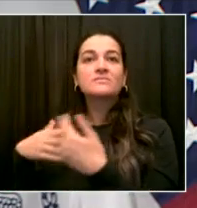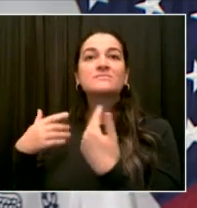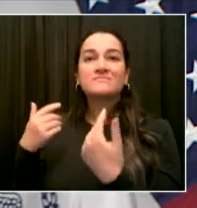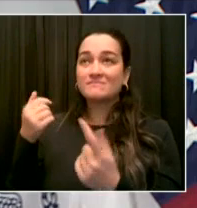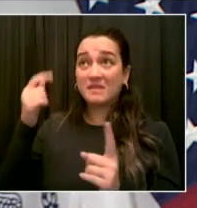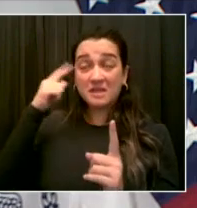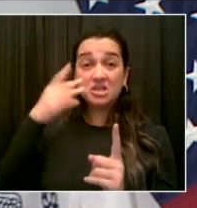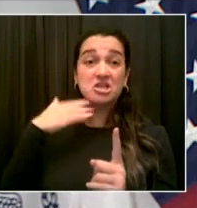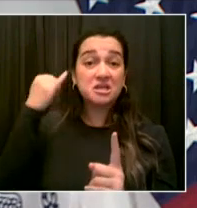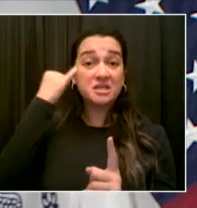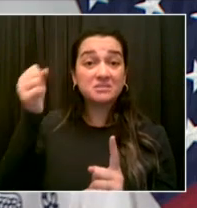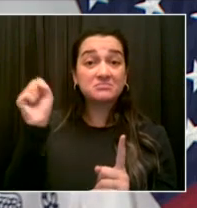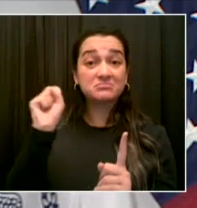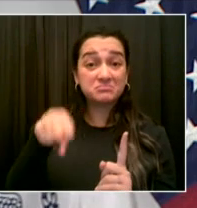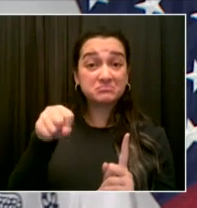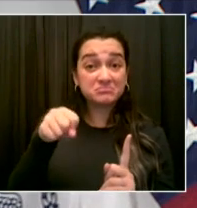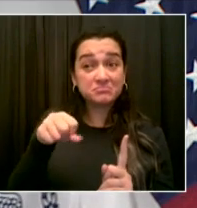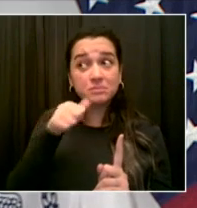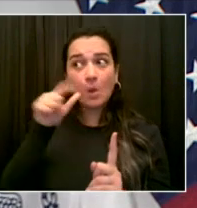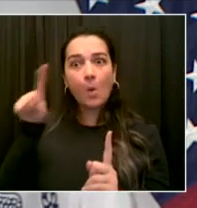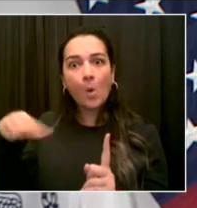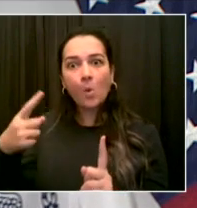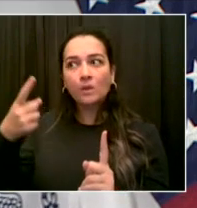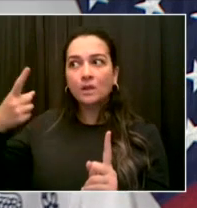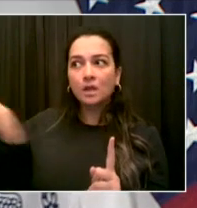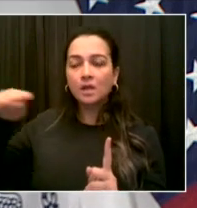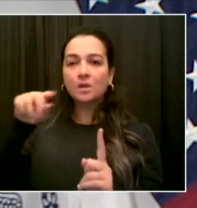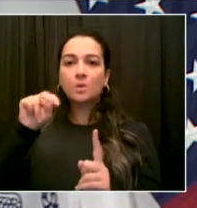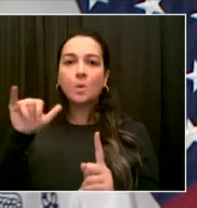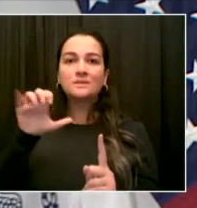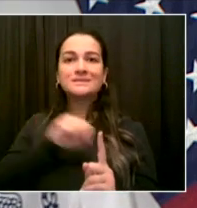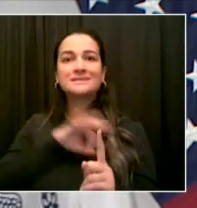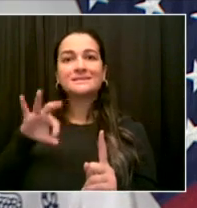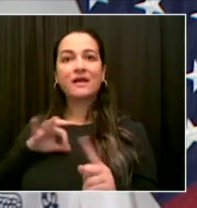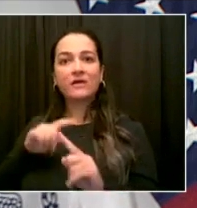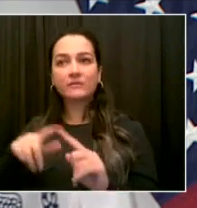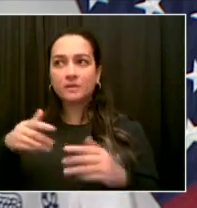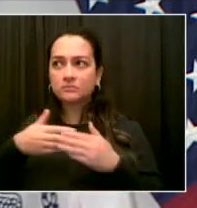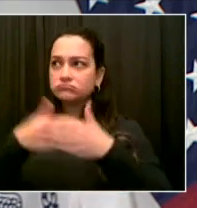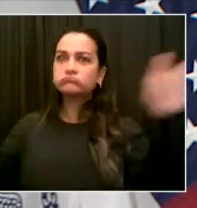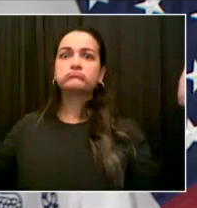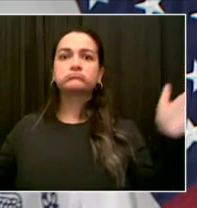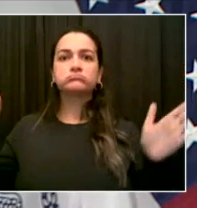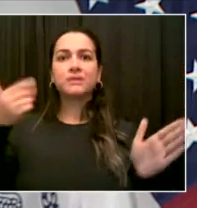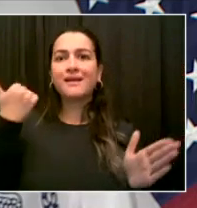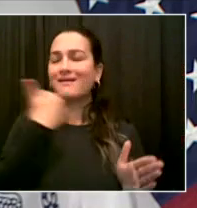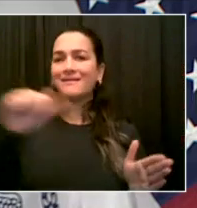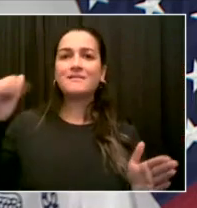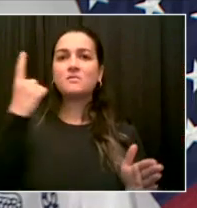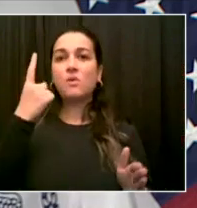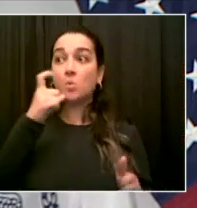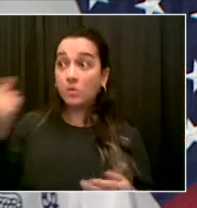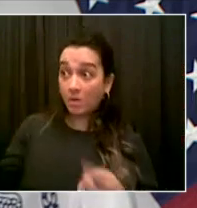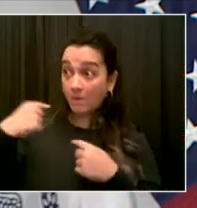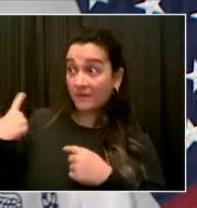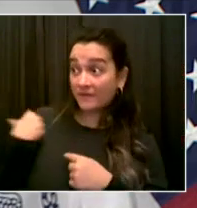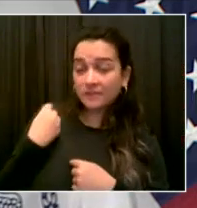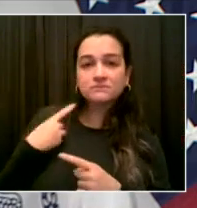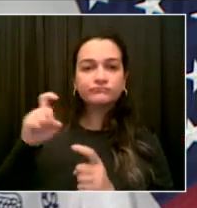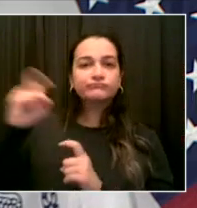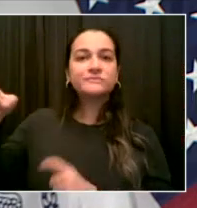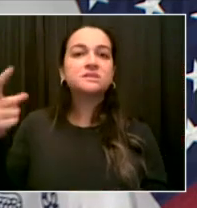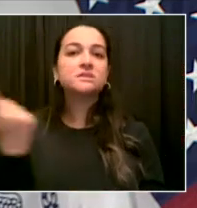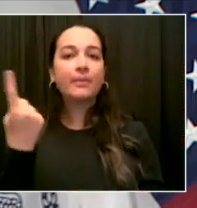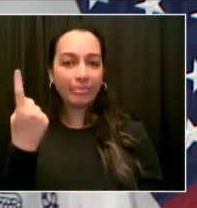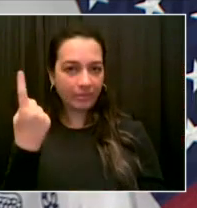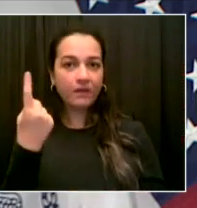where more incentives are helpful. And also just the fact that it is the easiest it's ever been. Remember, just a few